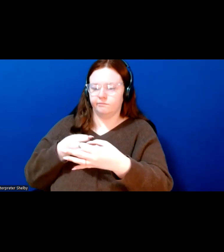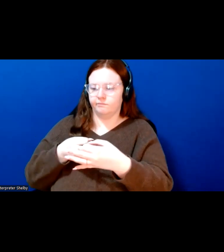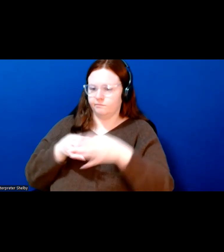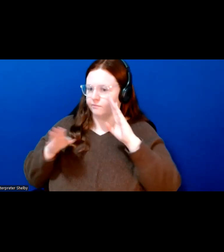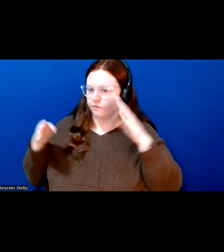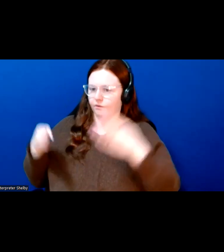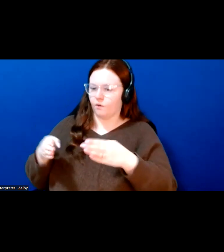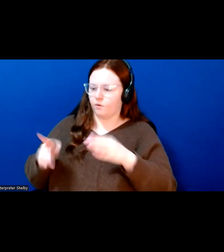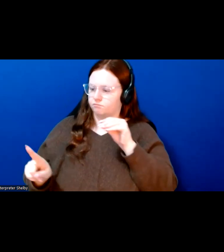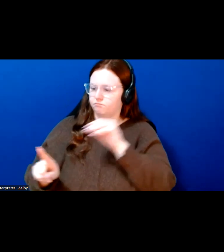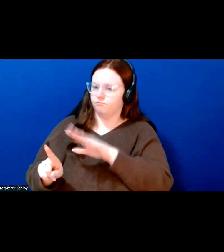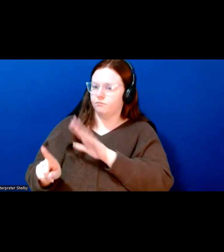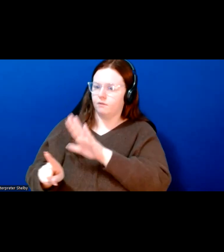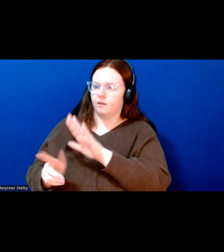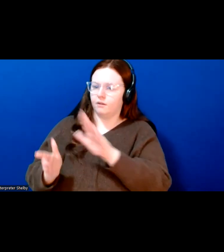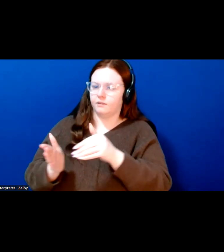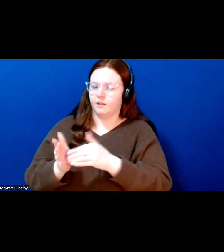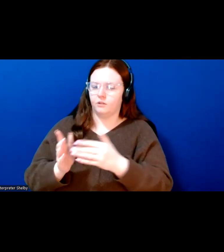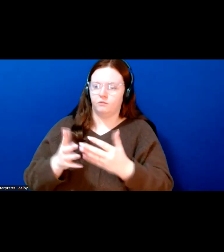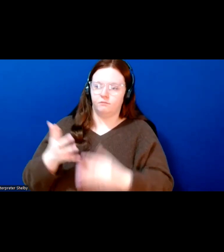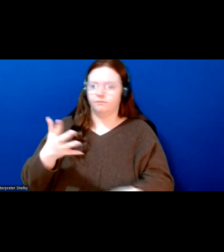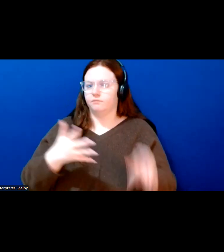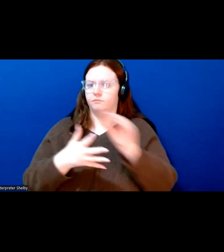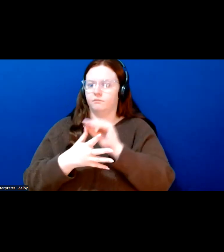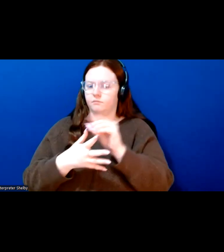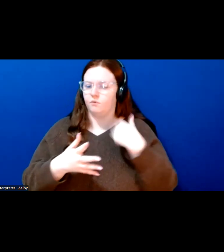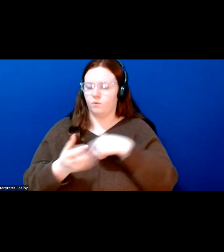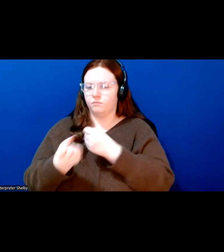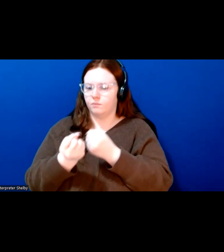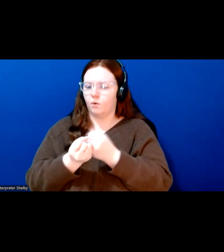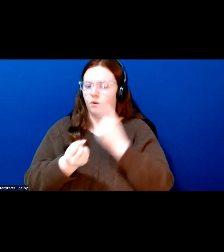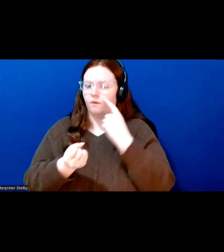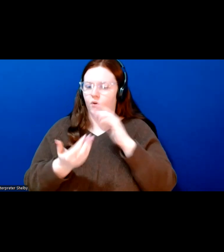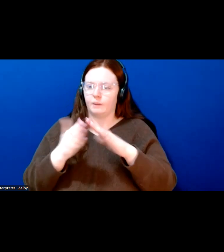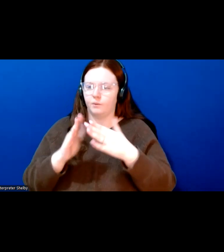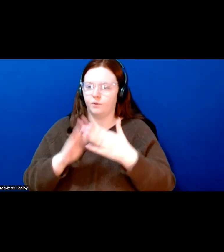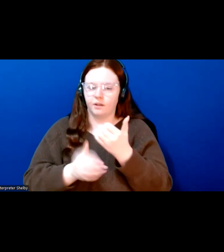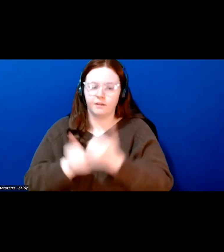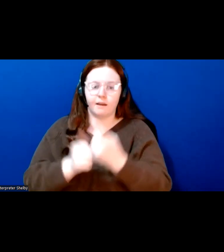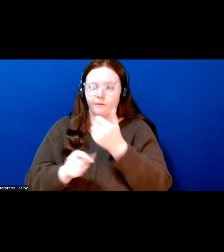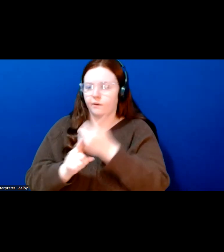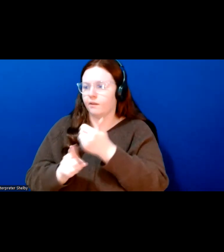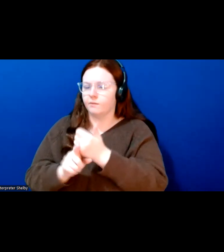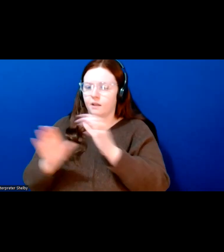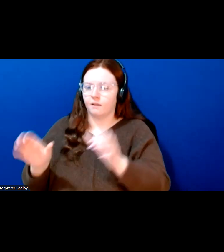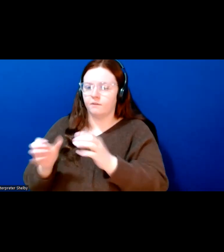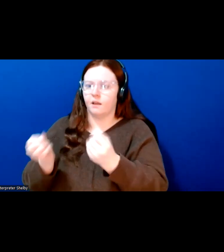of what we're all about as a community, because they have done so much work